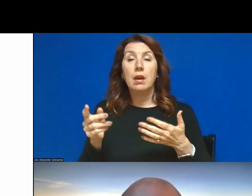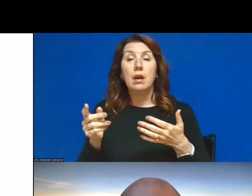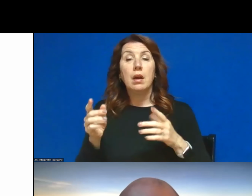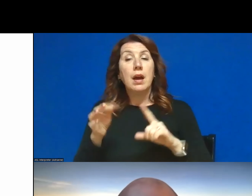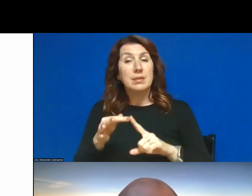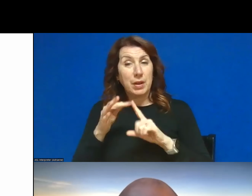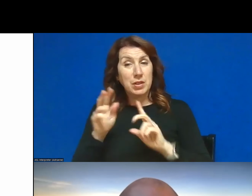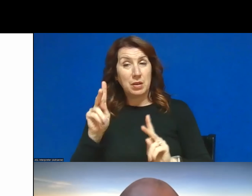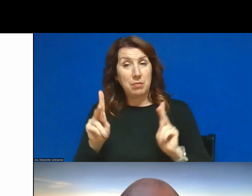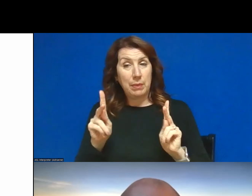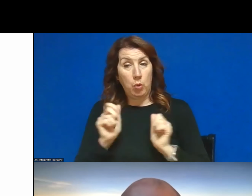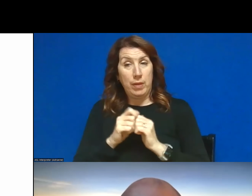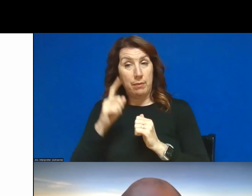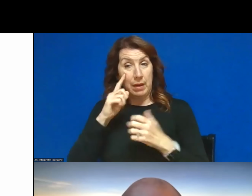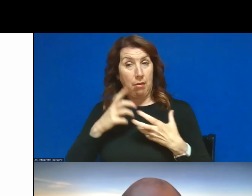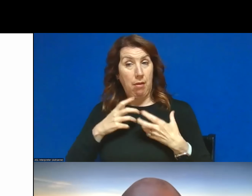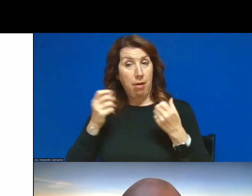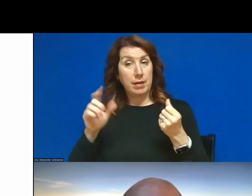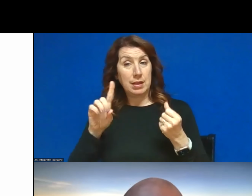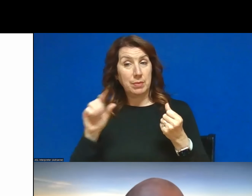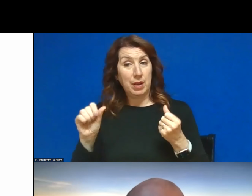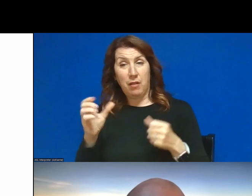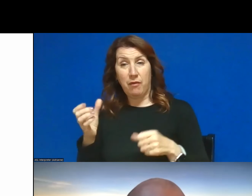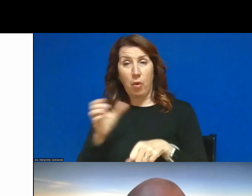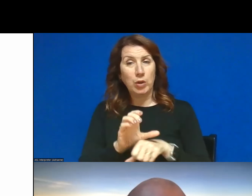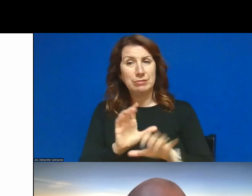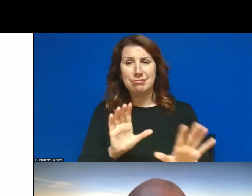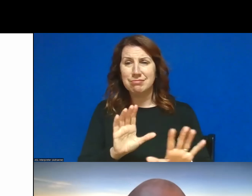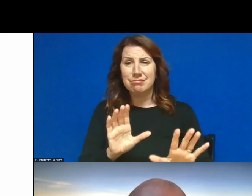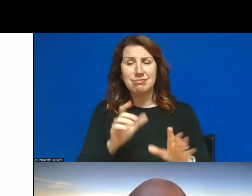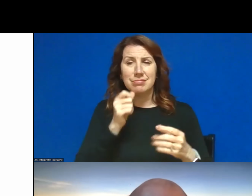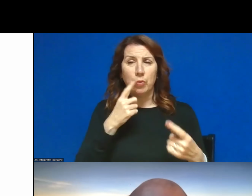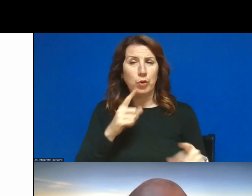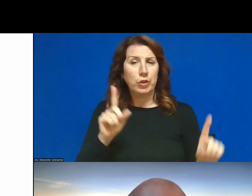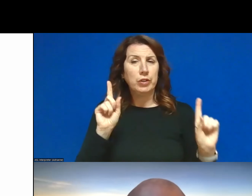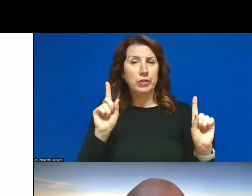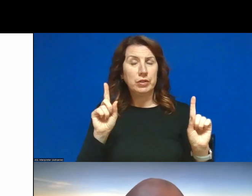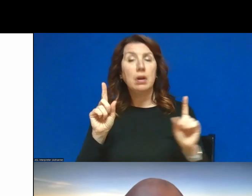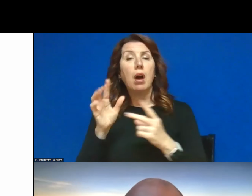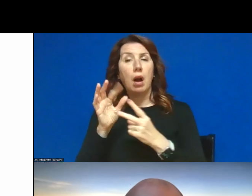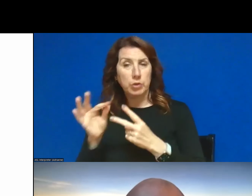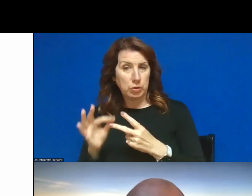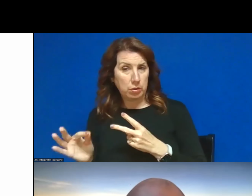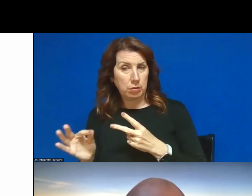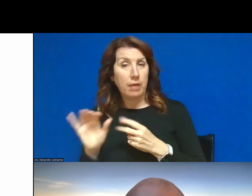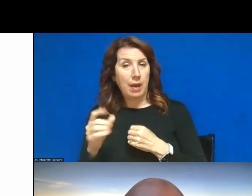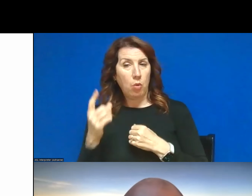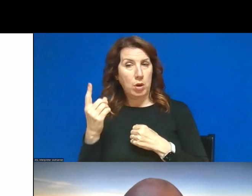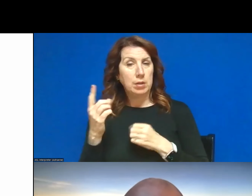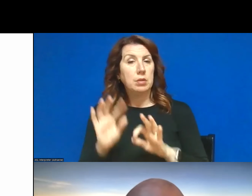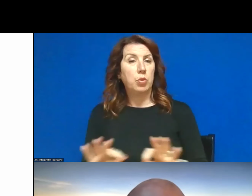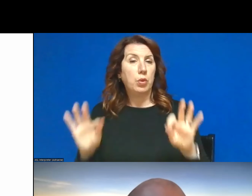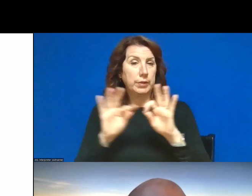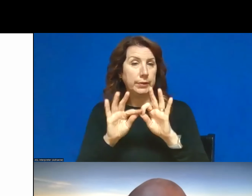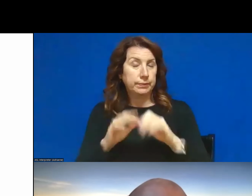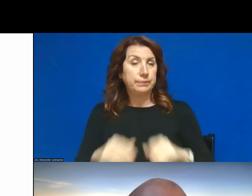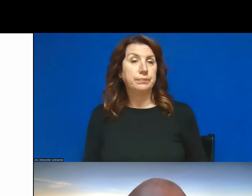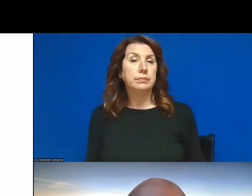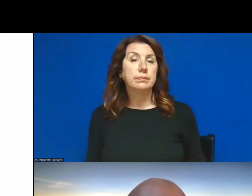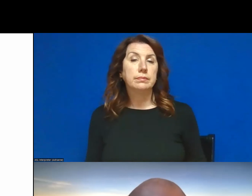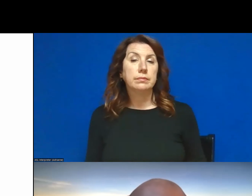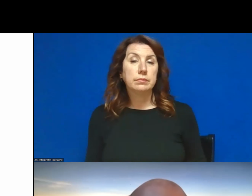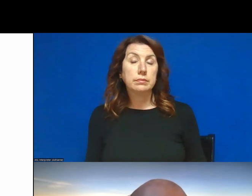especially people with mental health disabilities. And so that's one in particular that we think is really important,